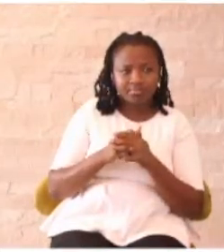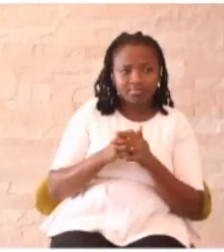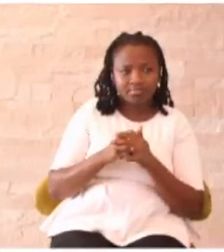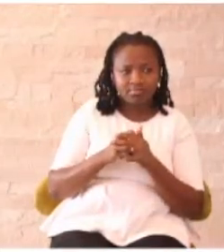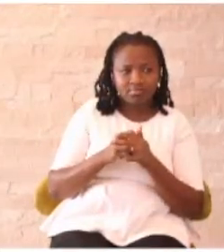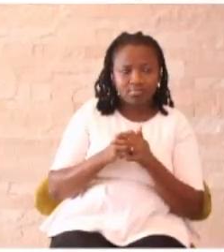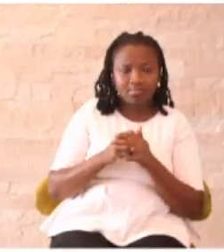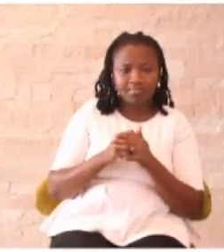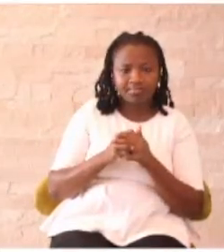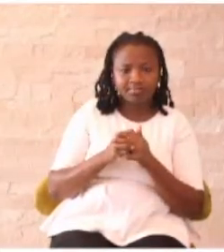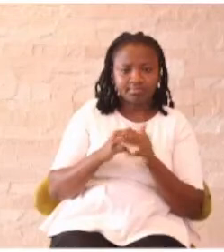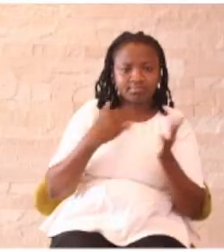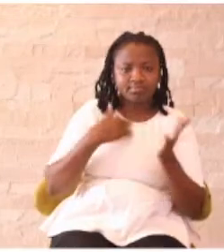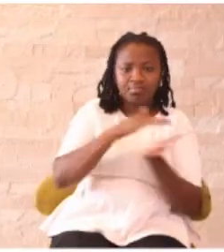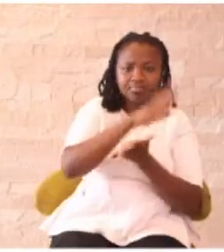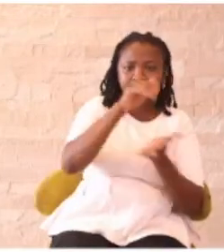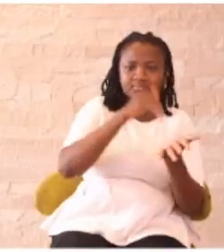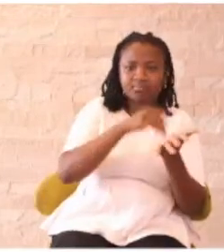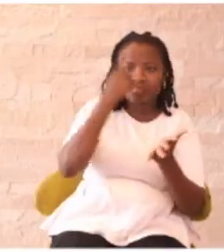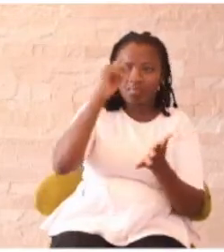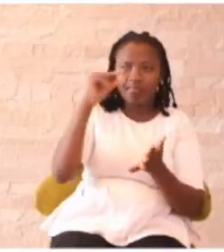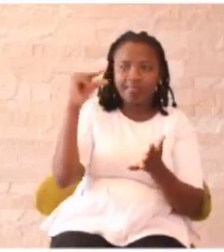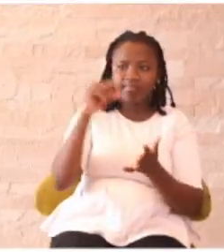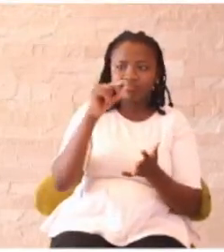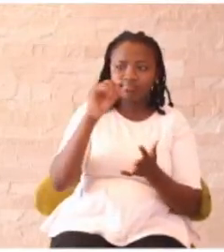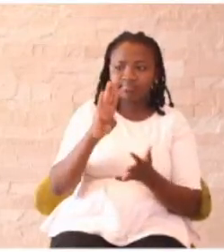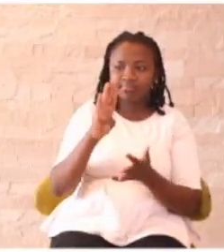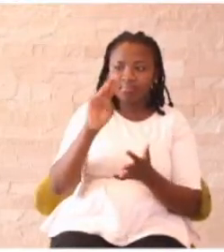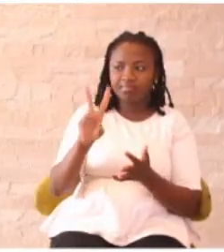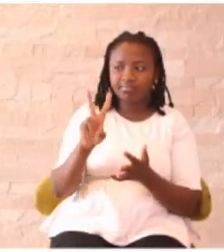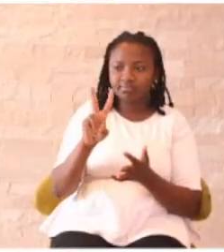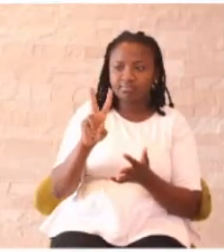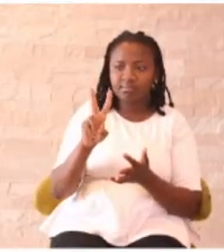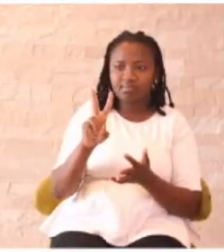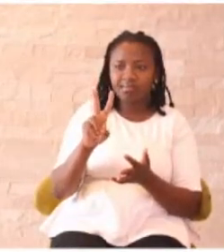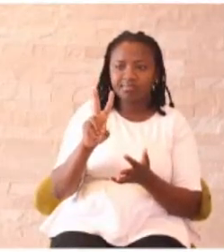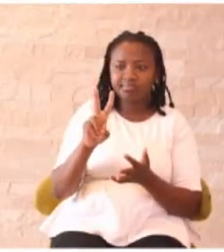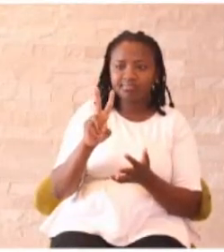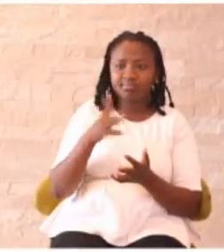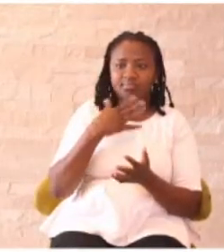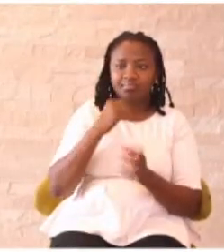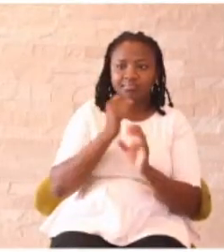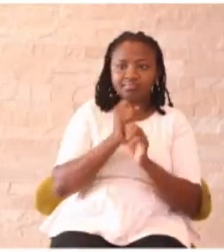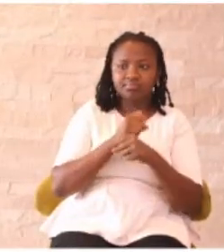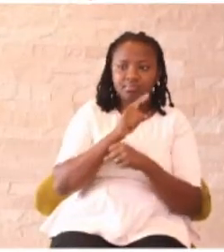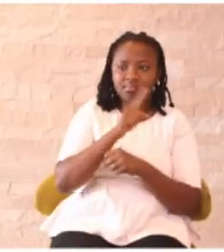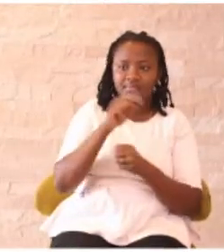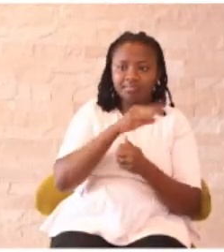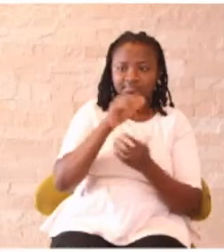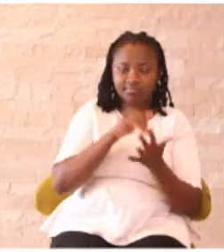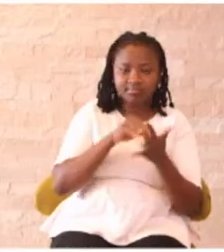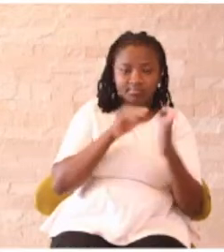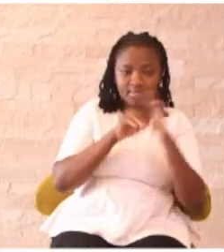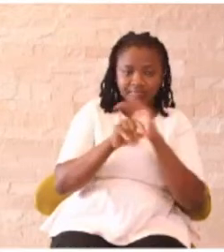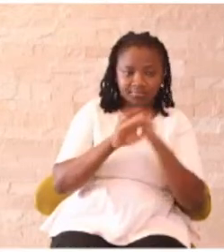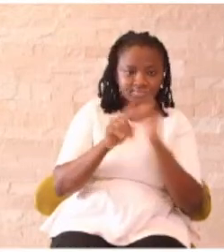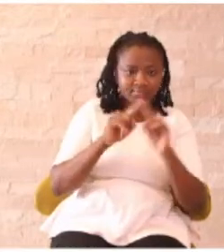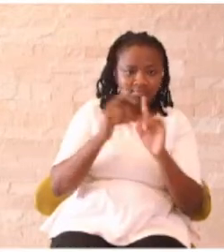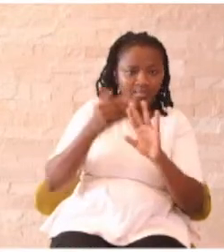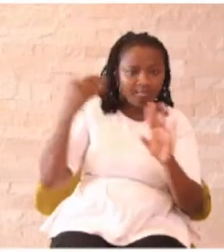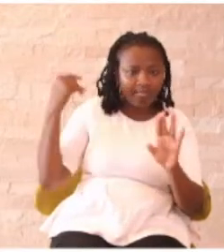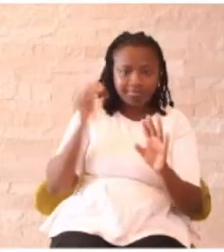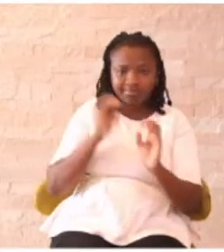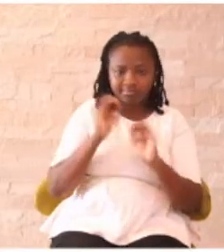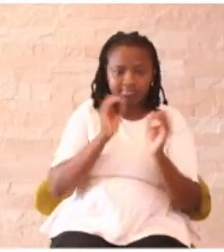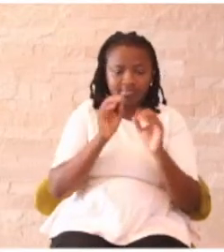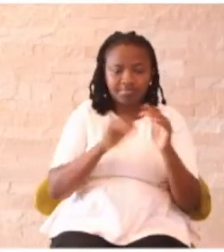gender-based sex violence centers had made provisions to make them accessible, which they didn't before. And I'm just curious